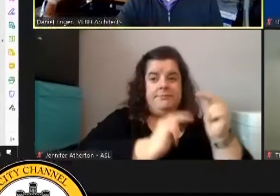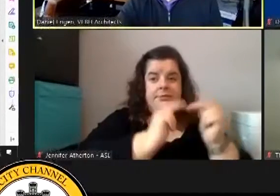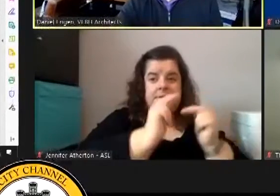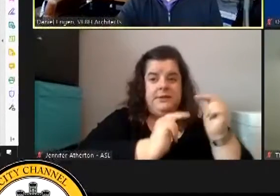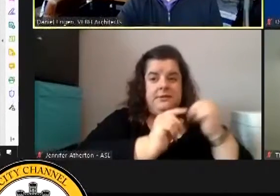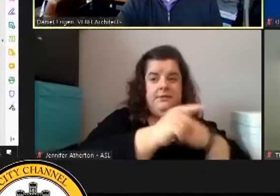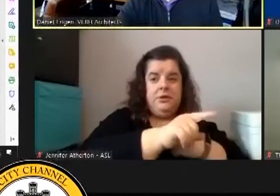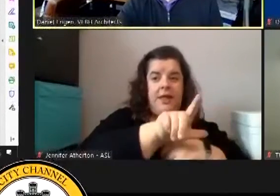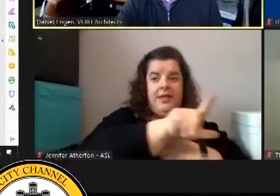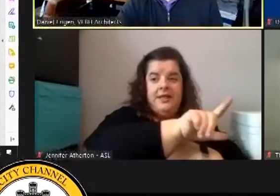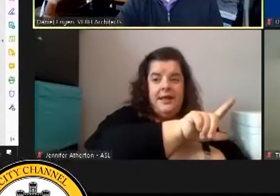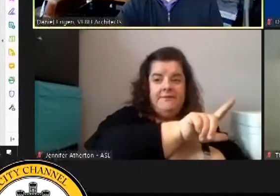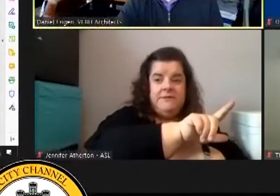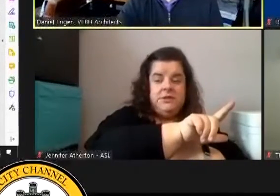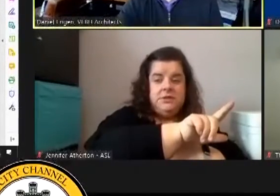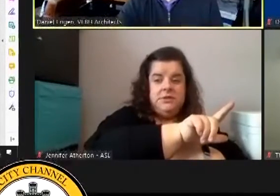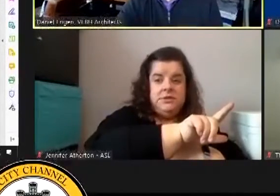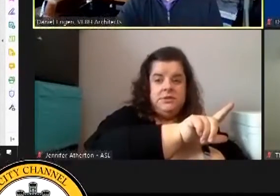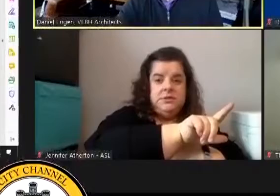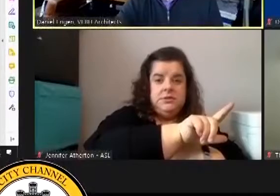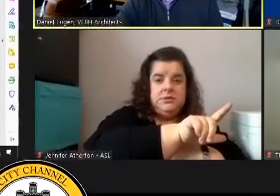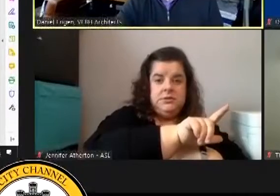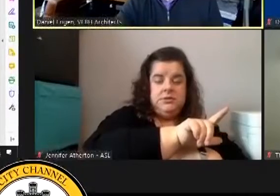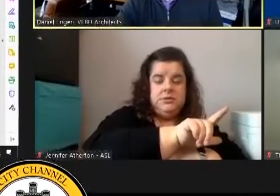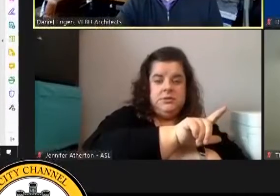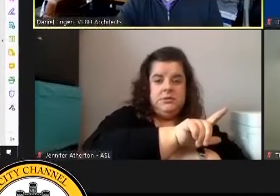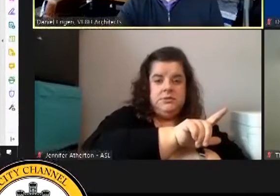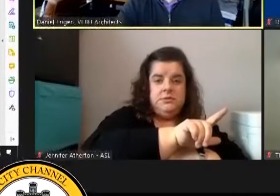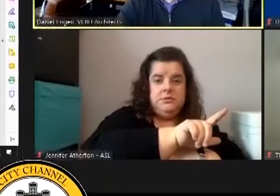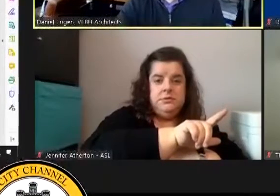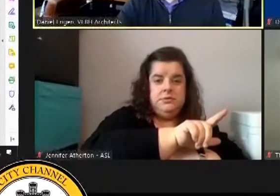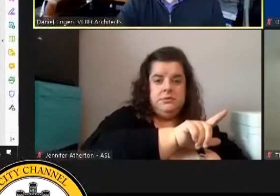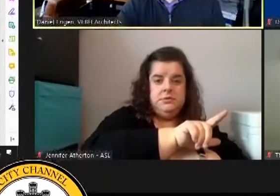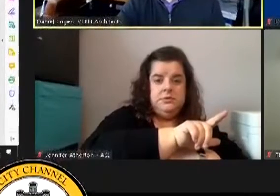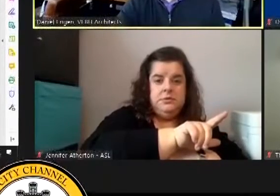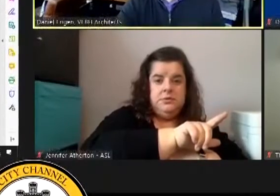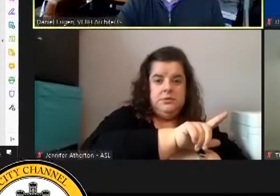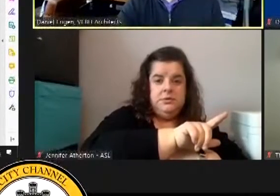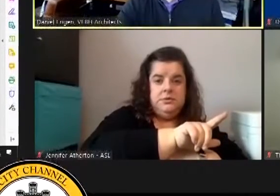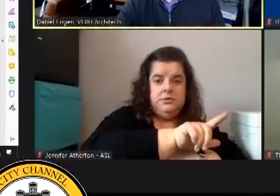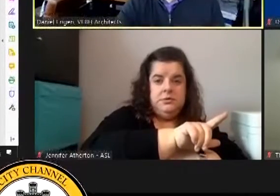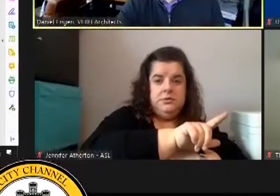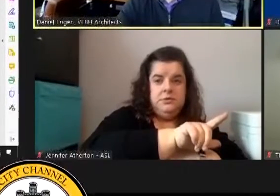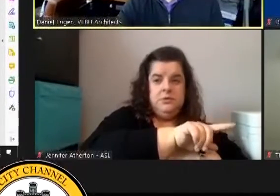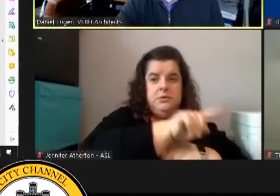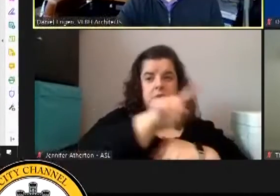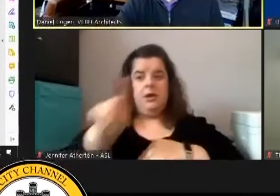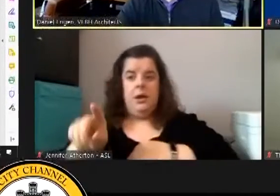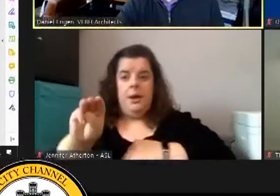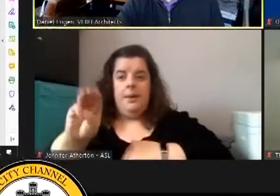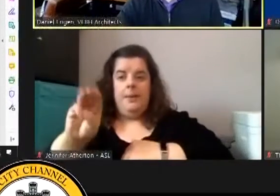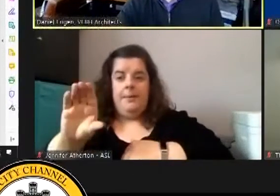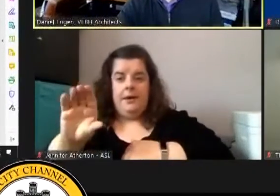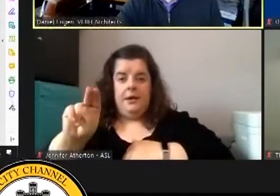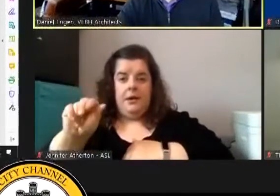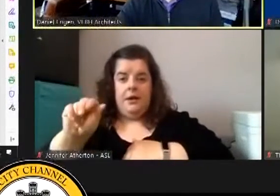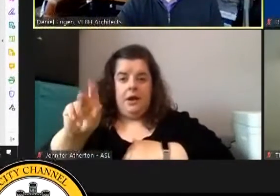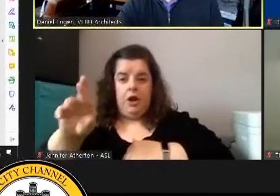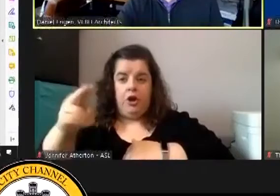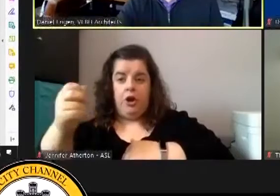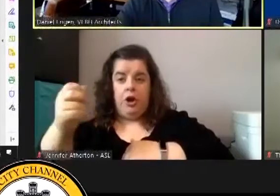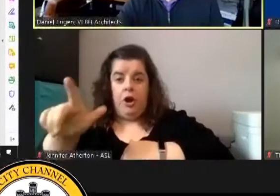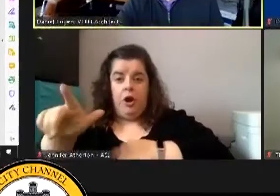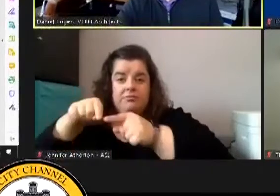left-hand side of the campus image. The McNaughter Hall, which is this big long hall that's connected